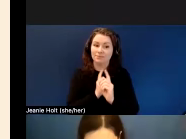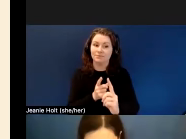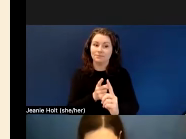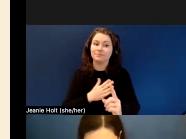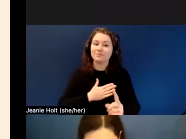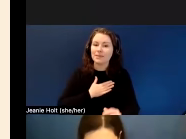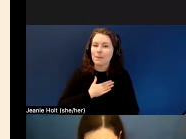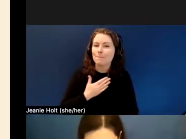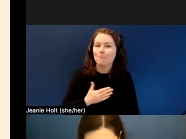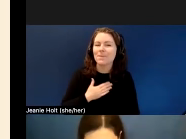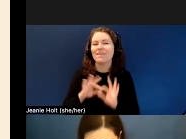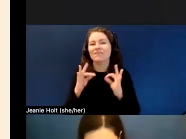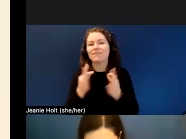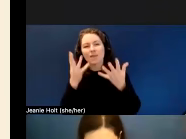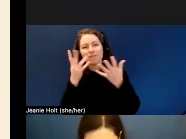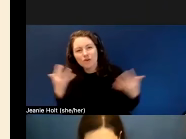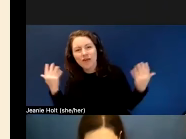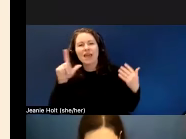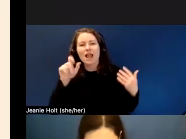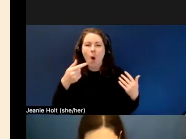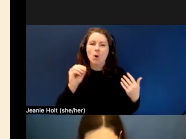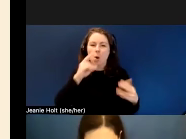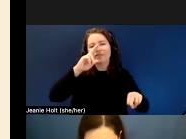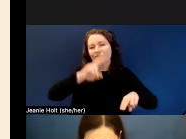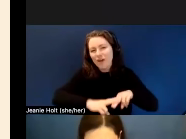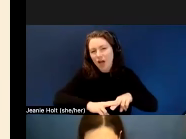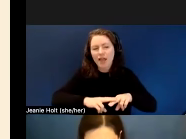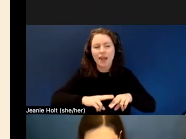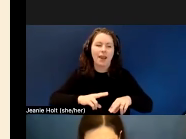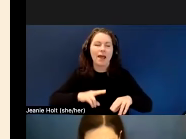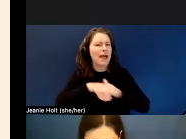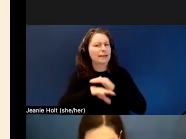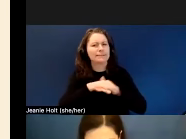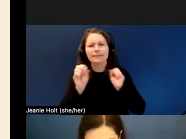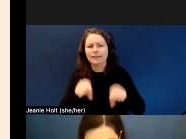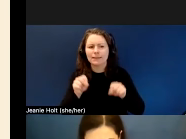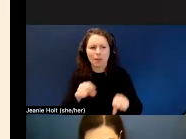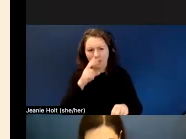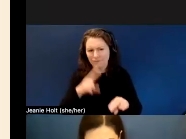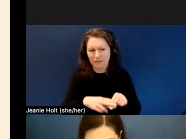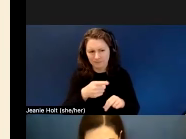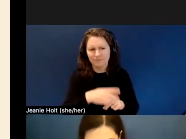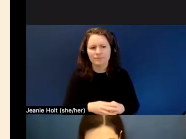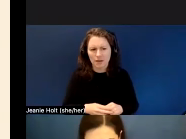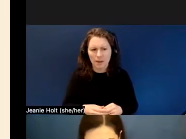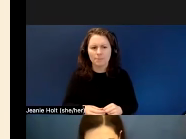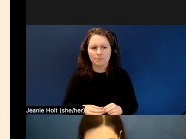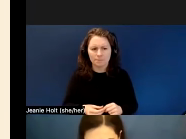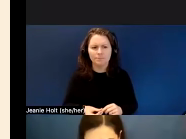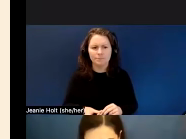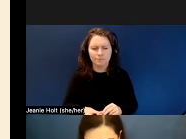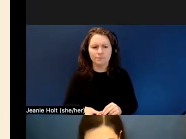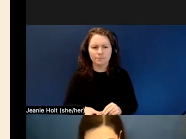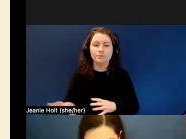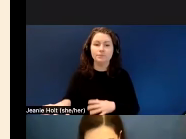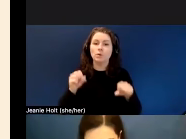happy, family-friendly, fun, very accessible. And we hosted a